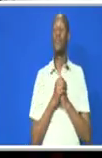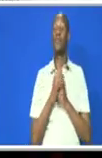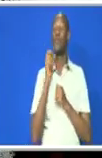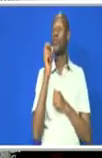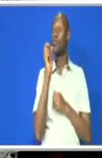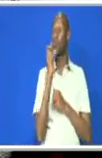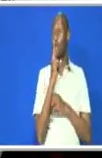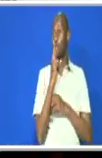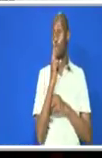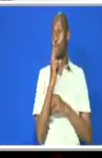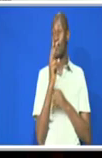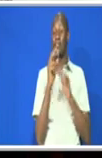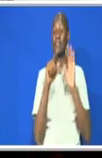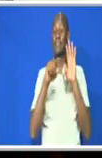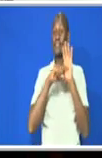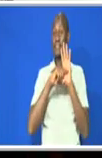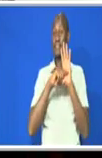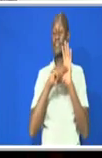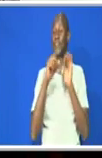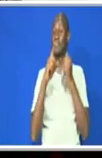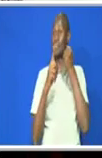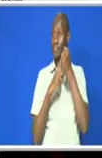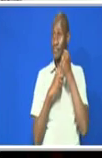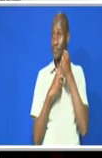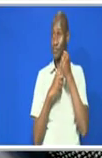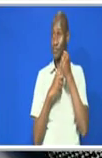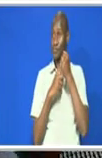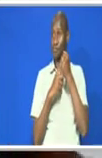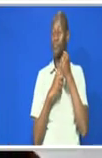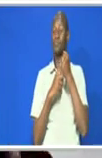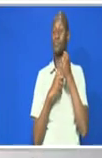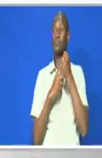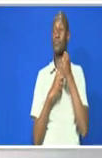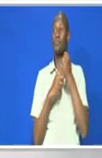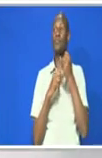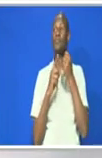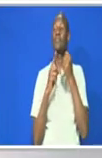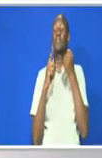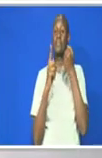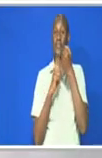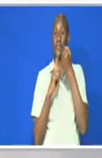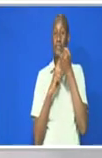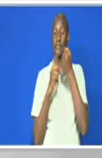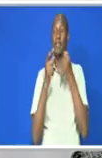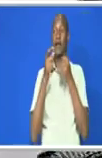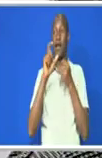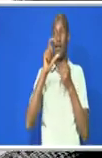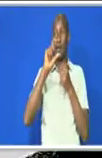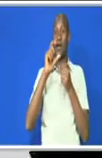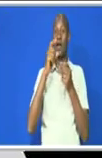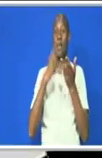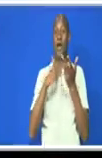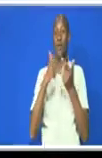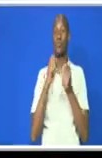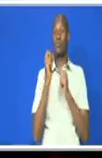12 take away 6. We add on to 6. We count up